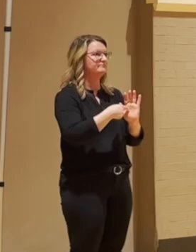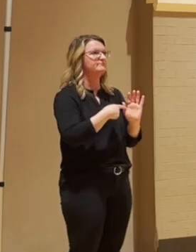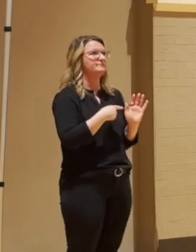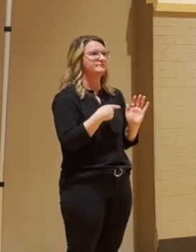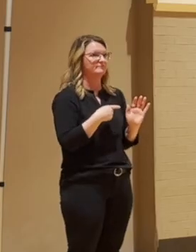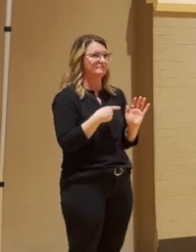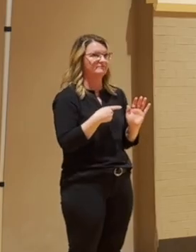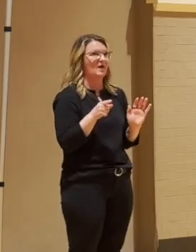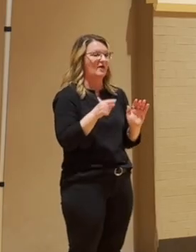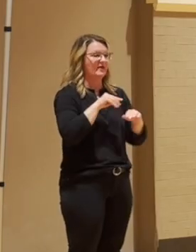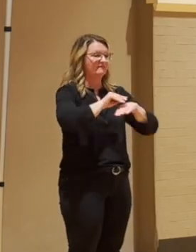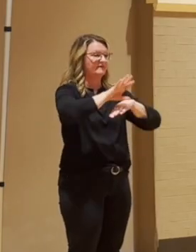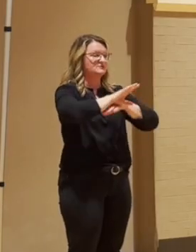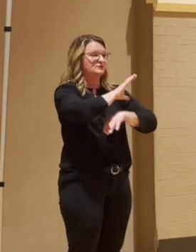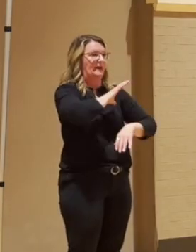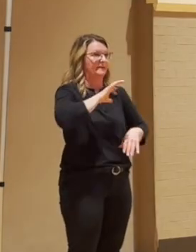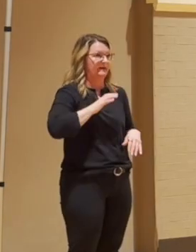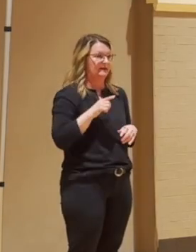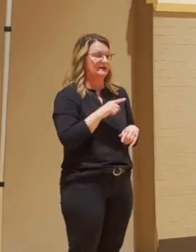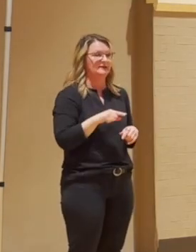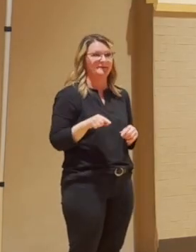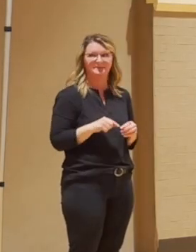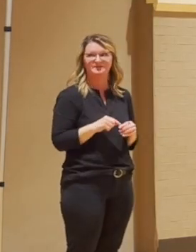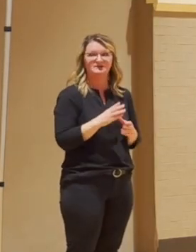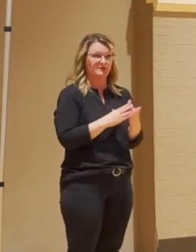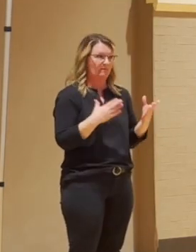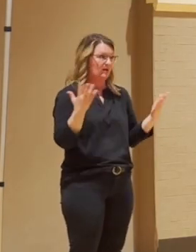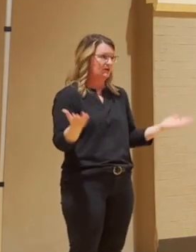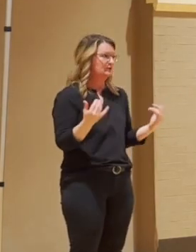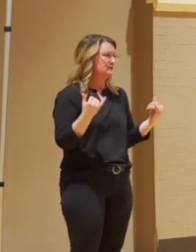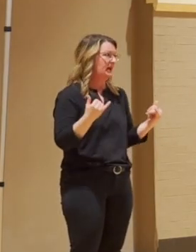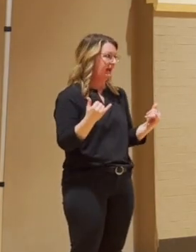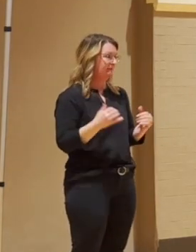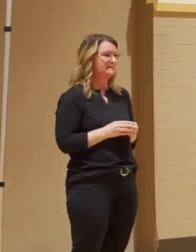that advisory committee, some of which are here today with us.